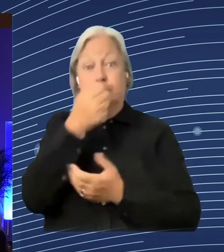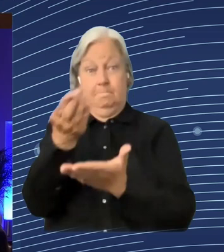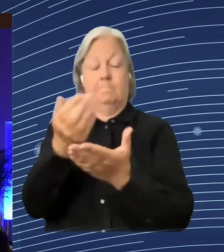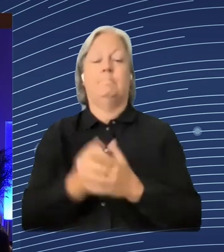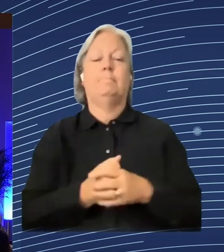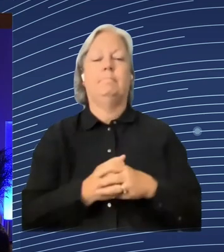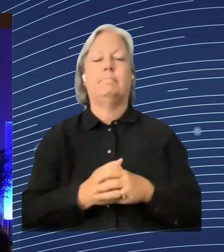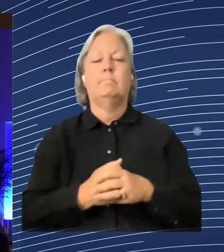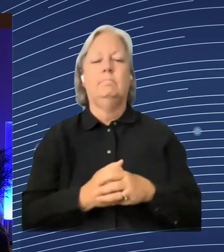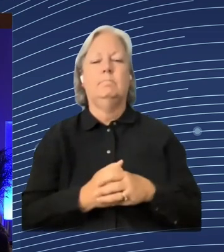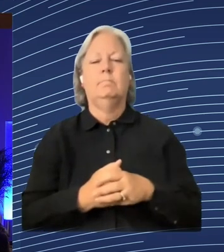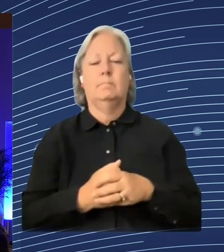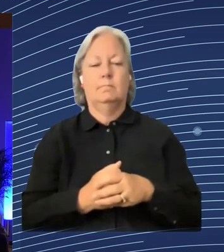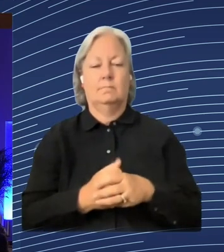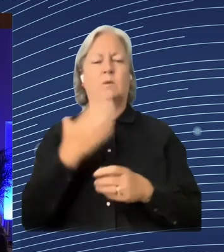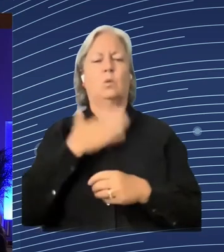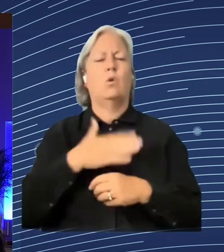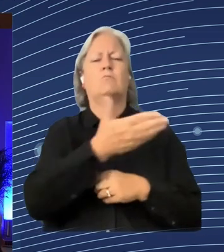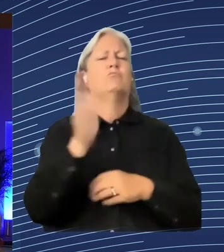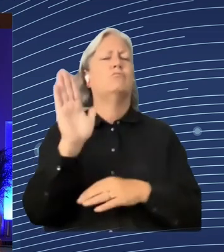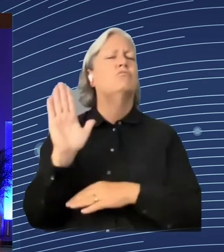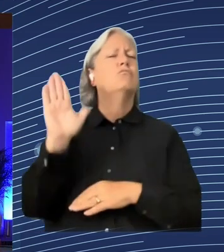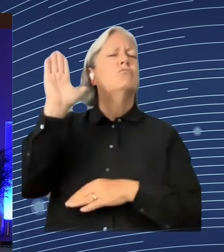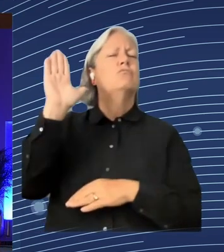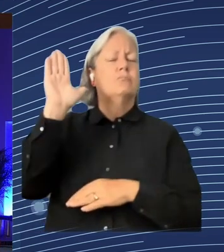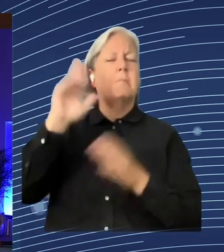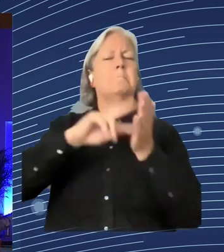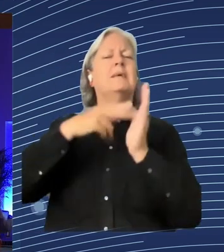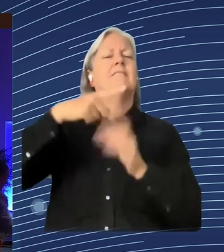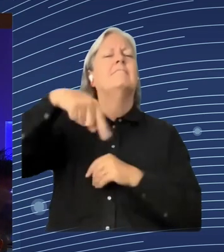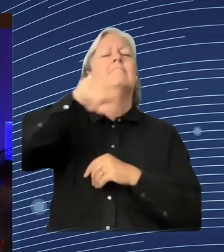Please raise your hand so the mic runner can see you. Thank you very much.